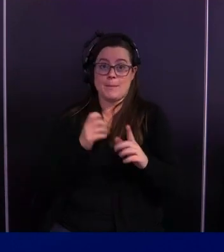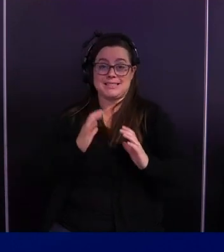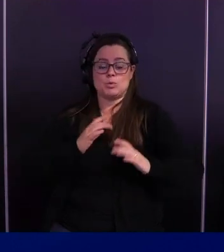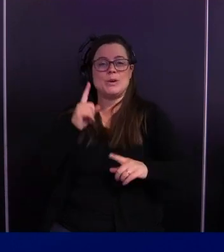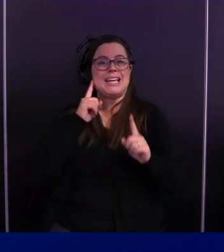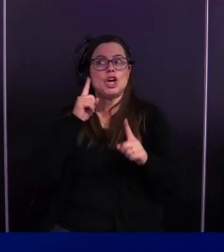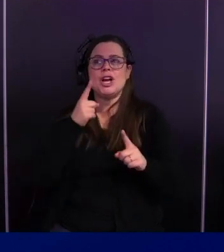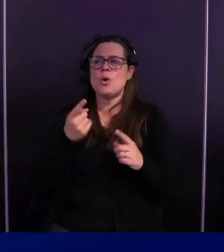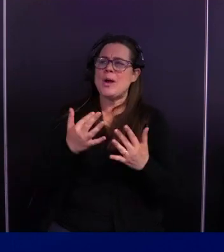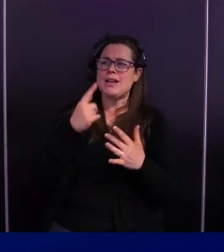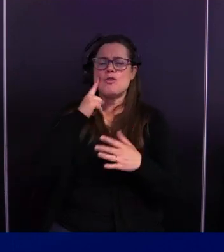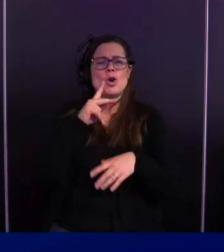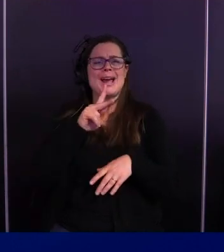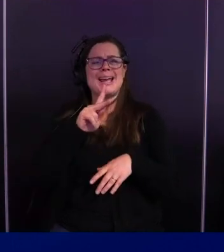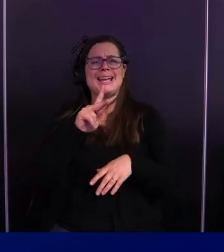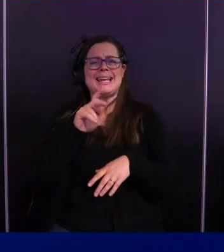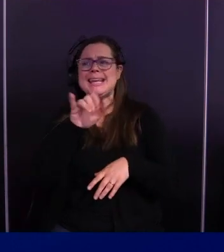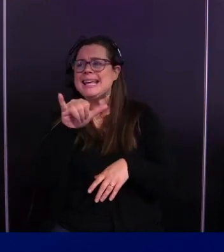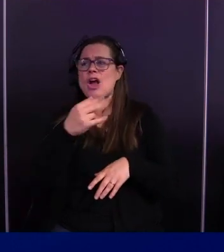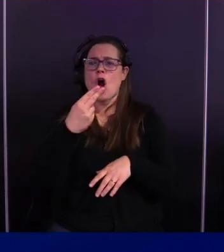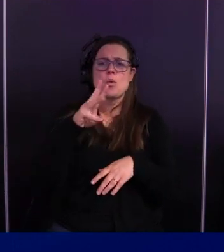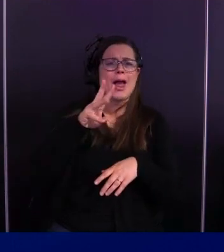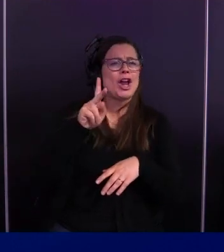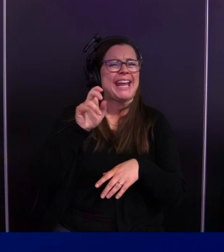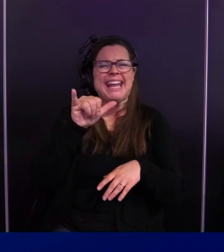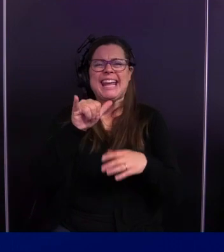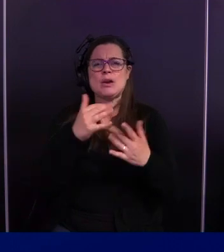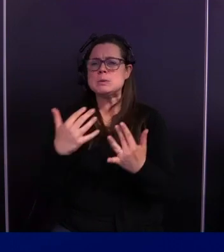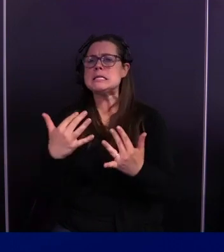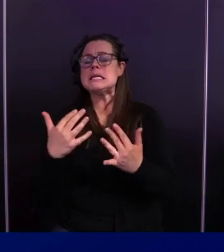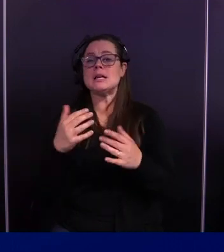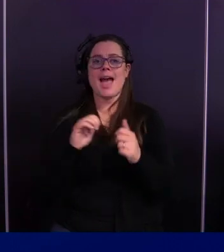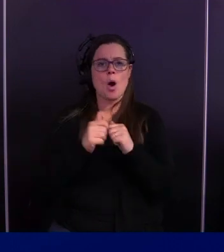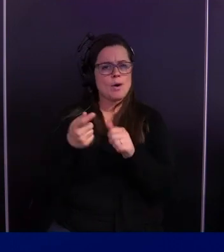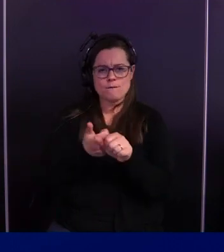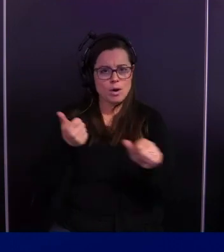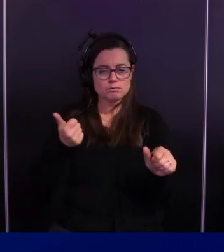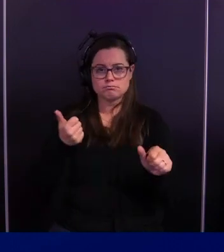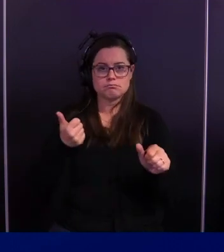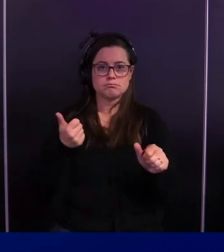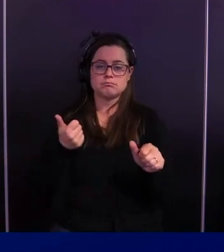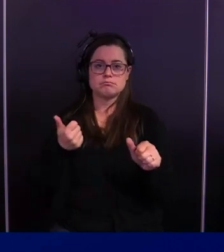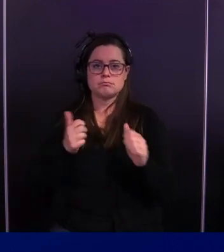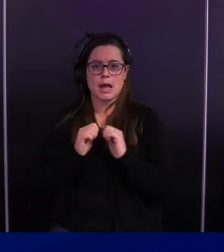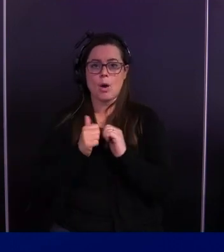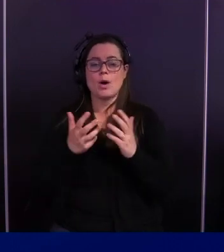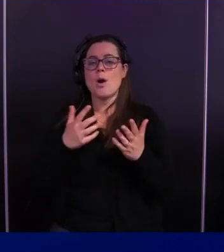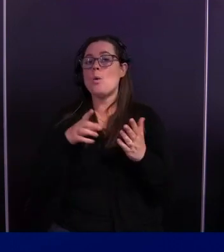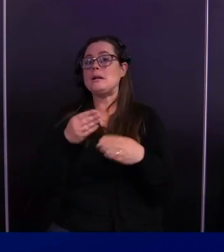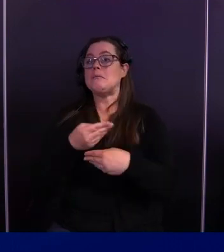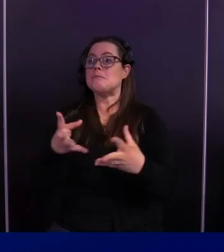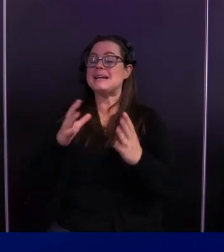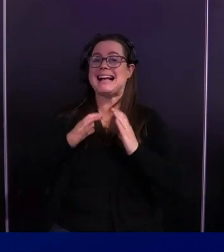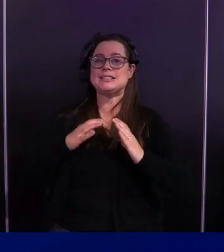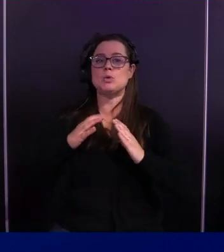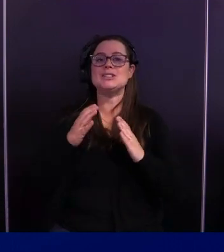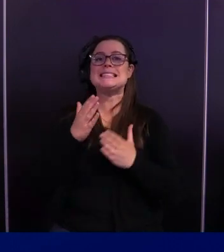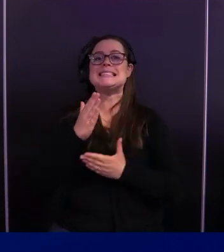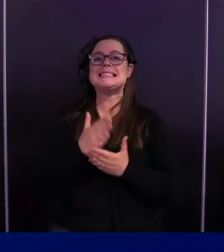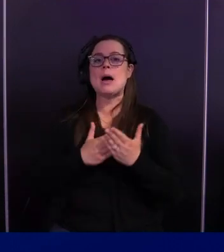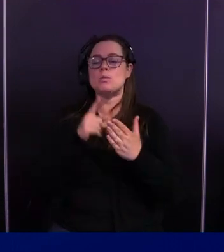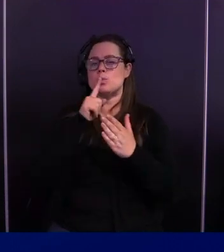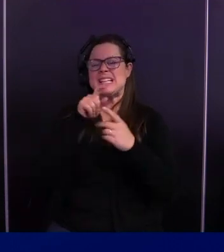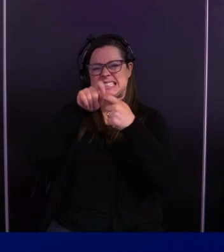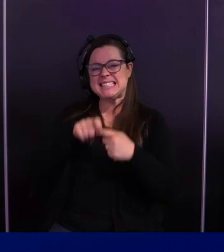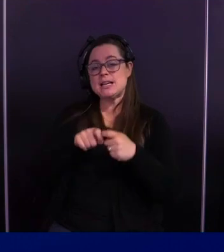for keys or hardware keys, and all this. How do they avoid that? Just I'm going to give the customer some prescriptive guidance,